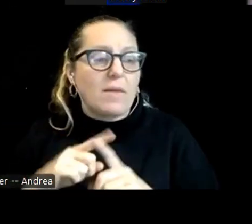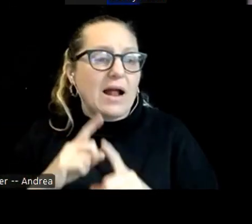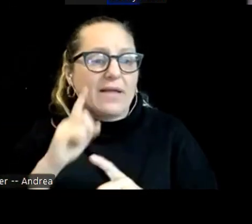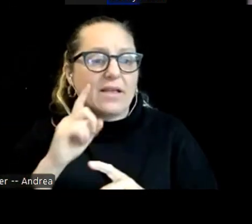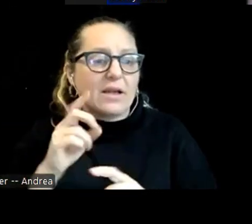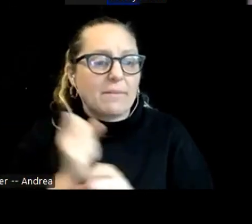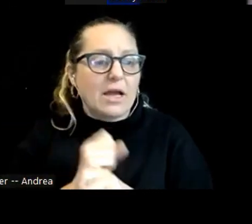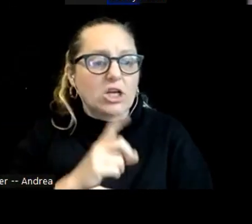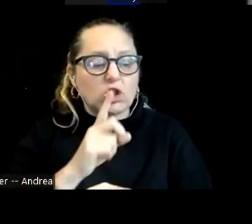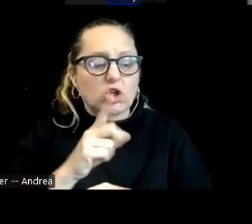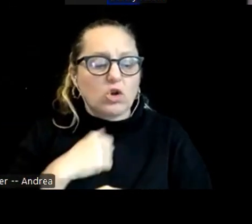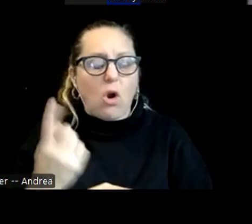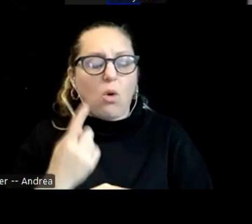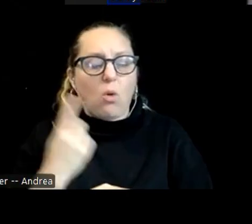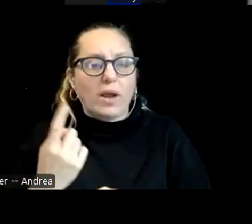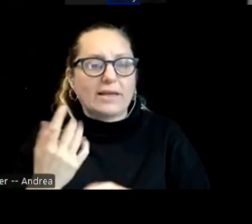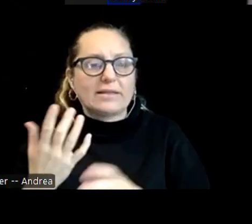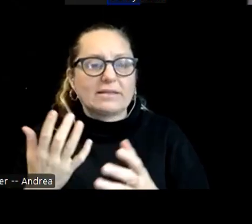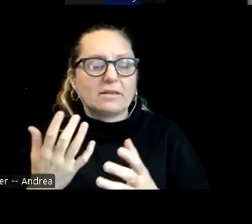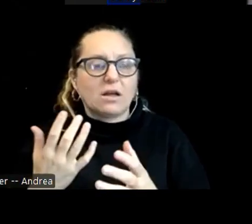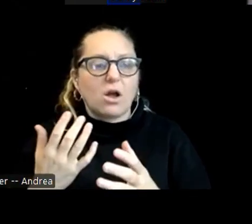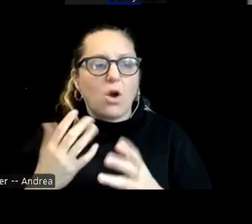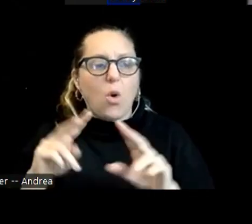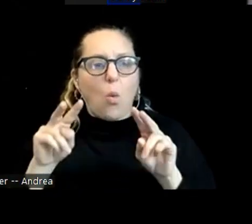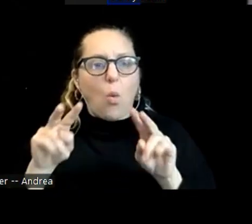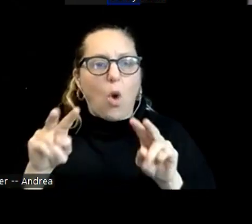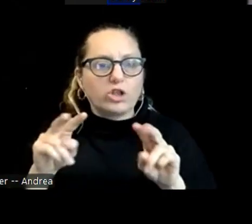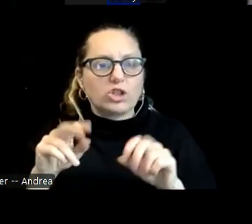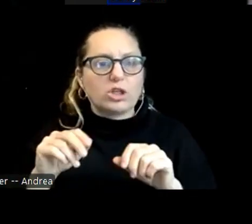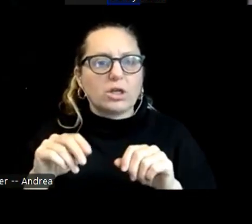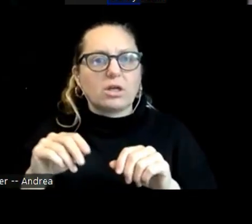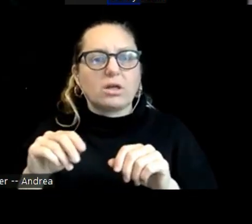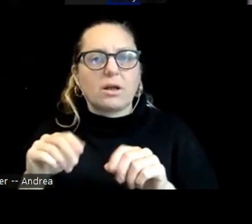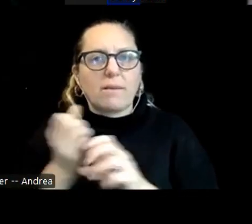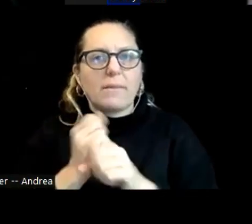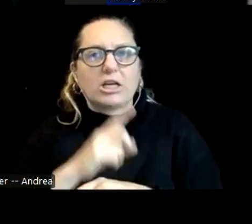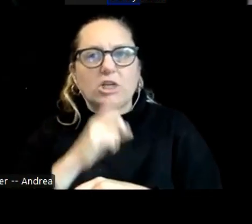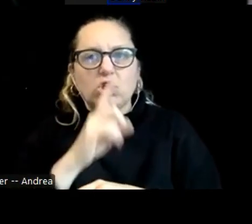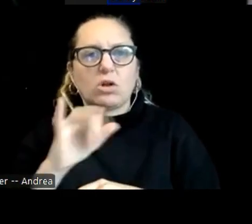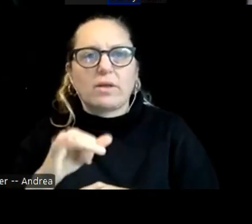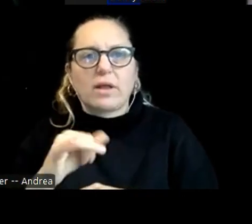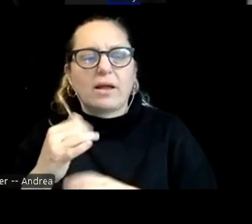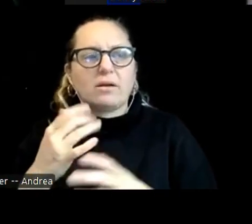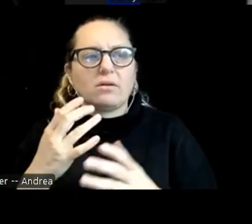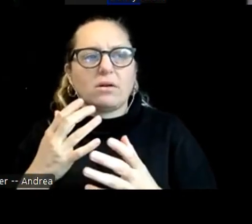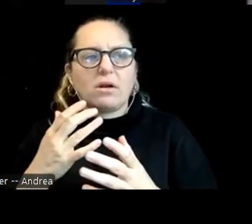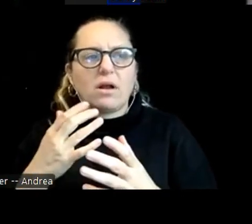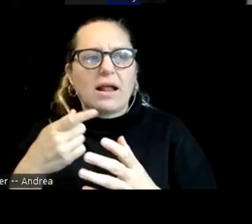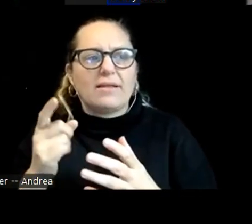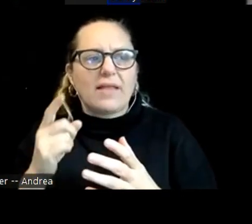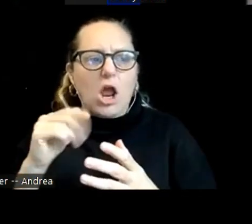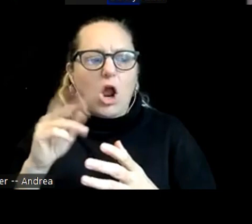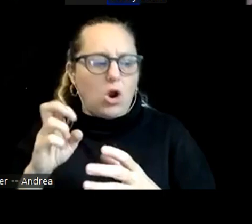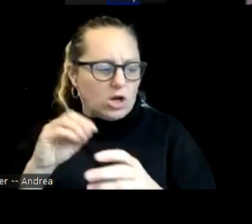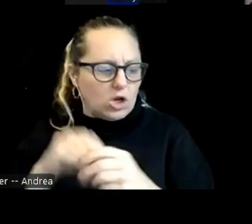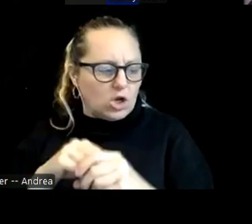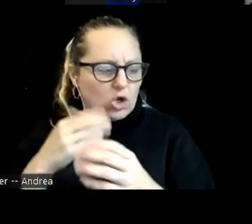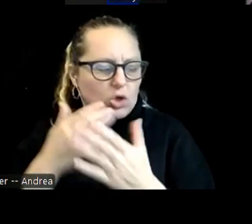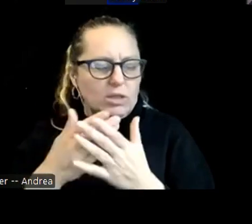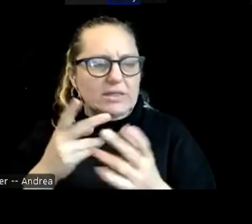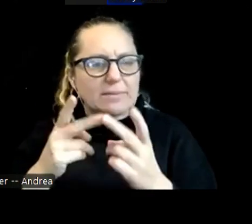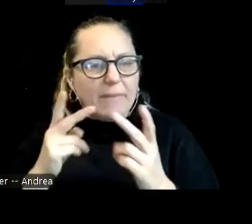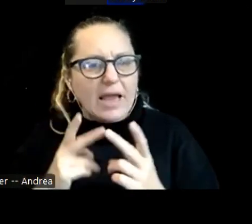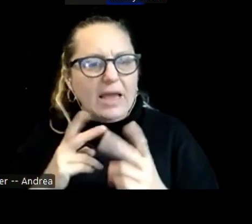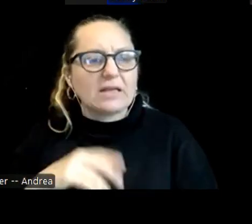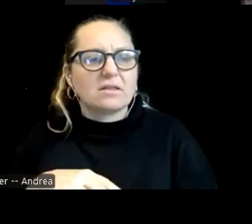sure you're always watching, making sure that they are in a good space. They